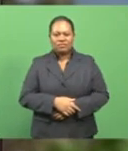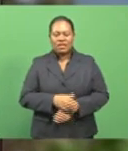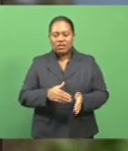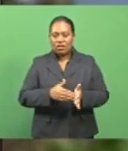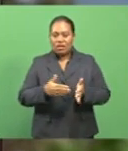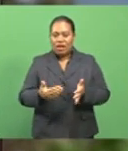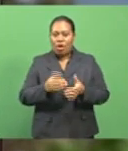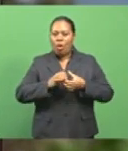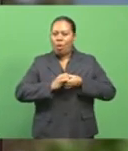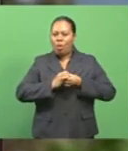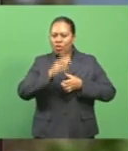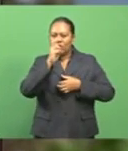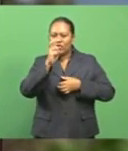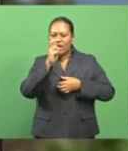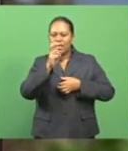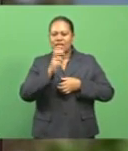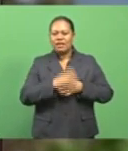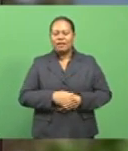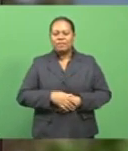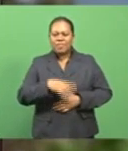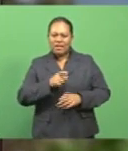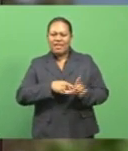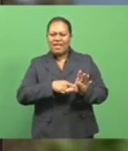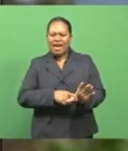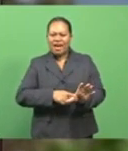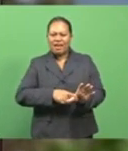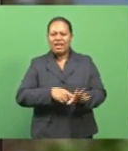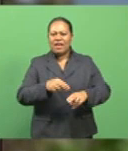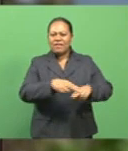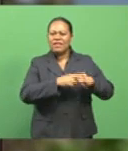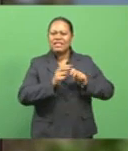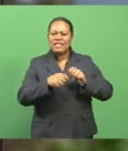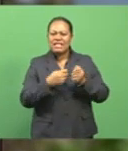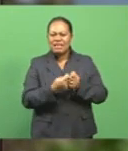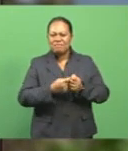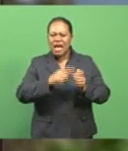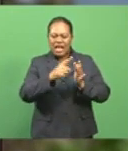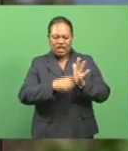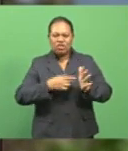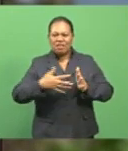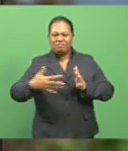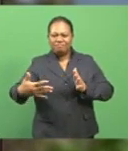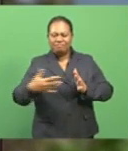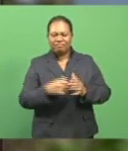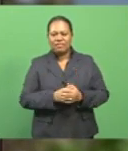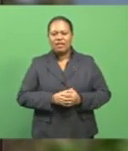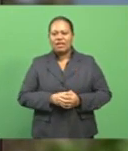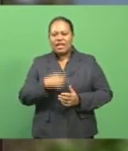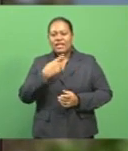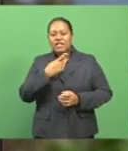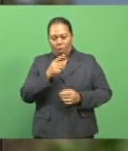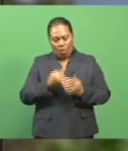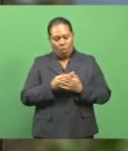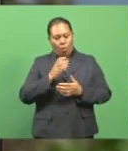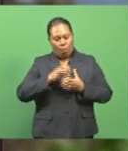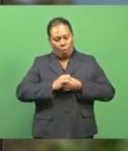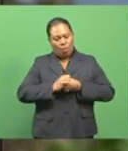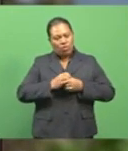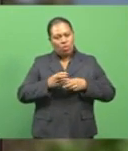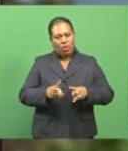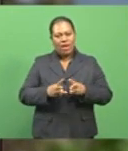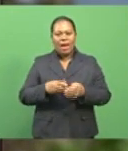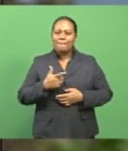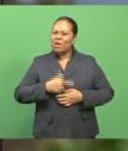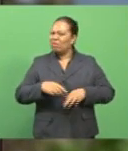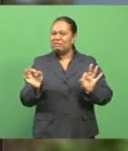his own training schedule is tough for young Flying Fijians winger Tuta Wainingolo, but he knows it's the only way to stay in the game while none is